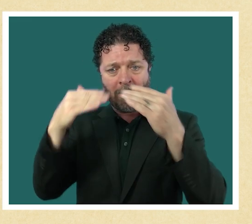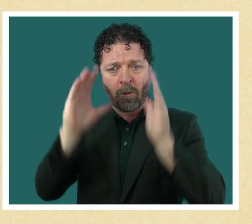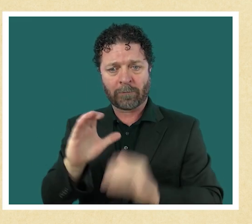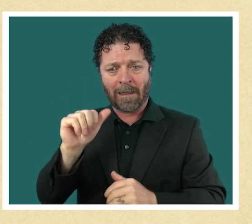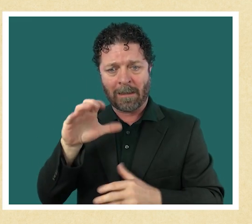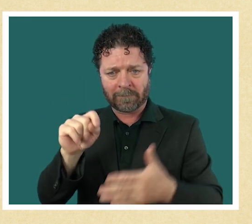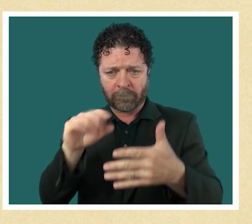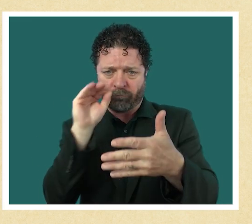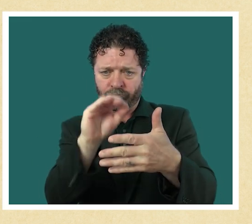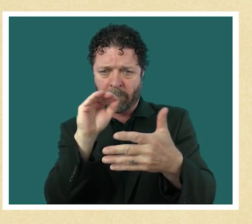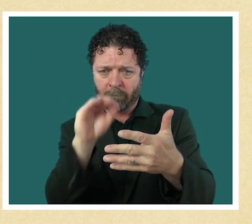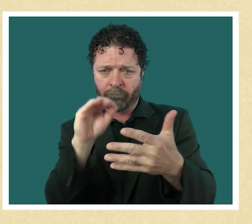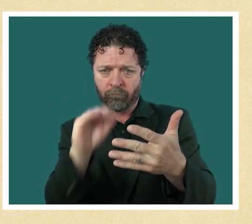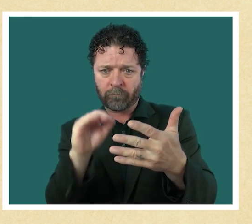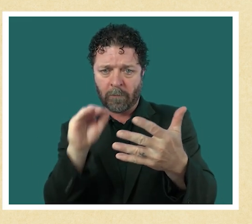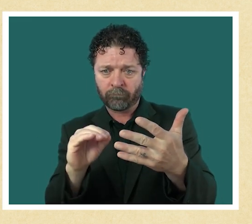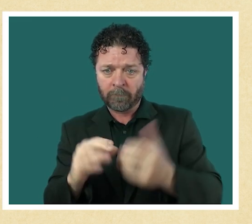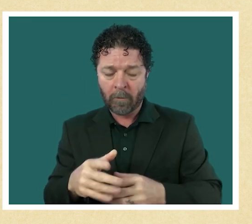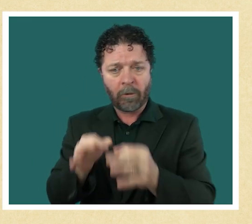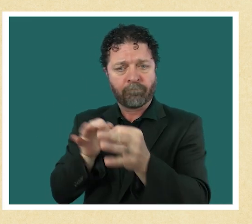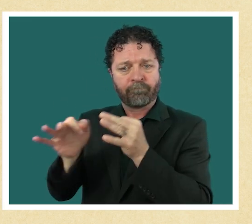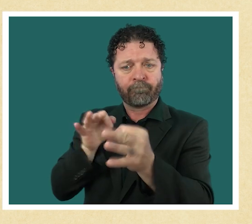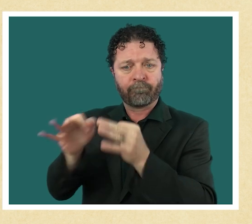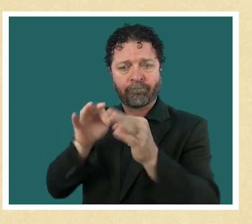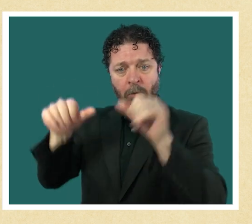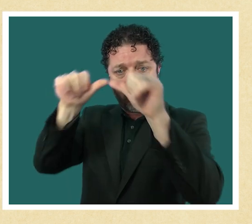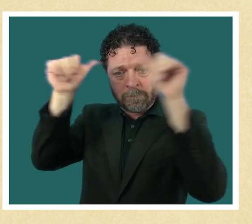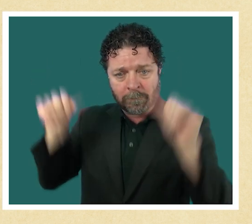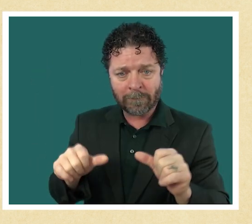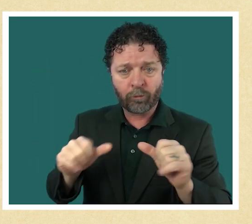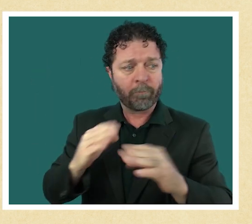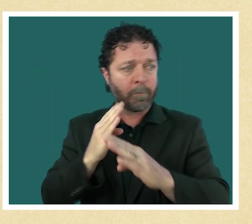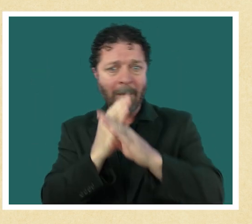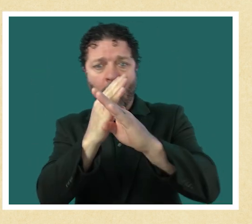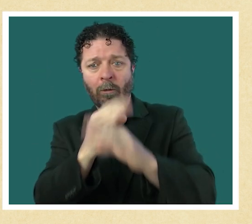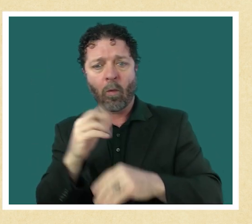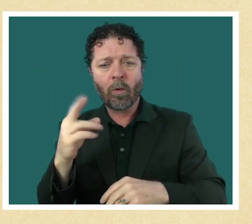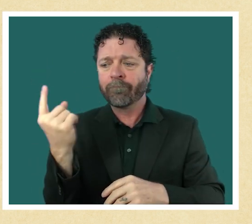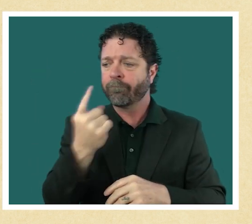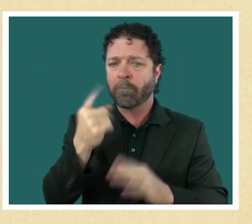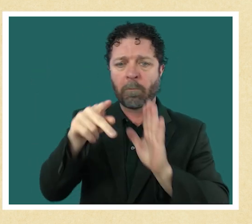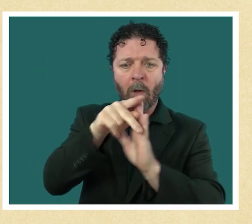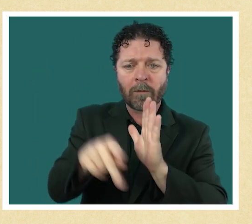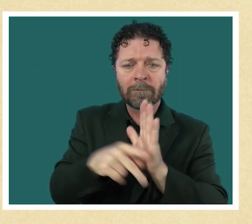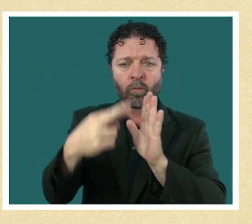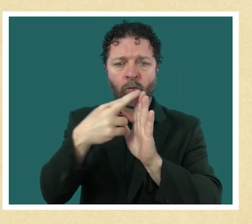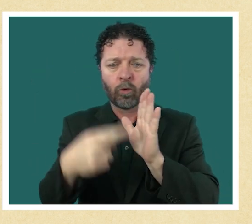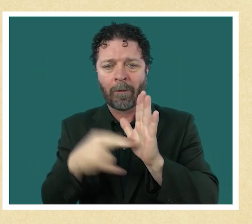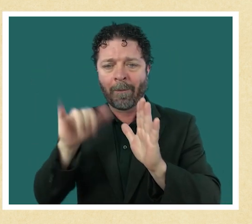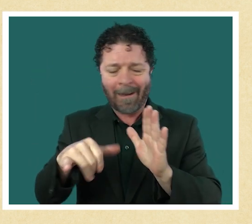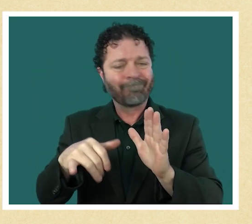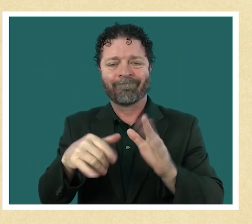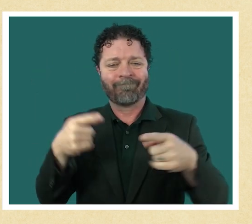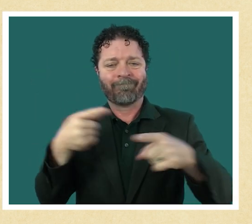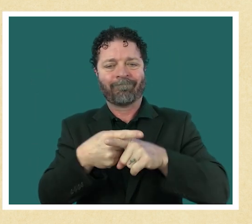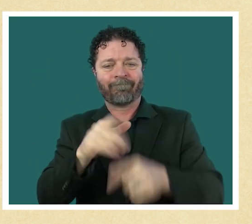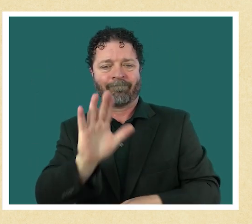describing the architectural barrier, policy, or rule that is problematic for you and how it relates to your